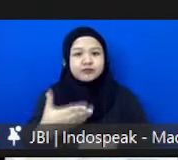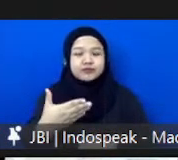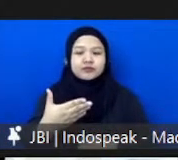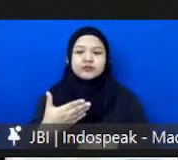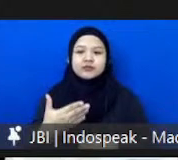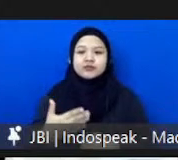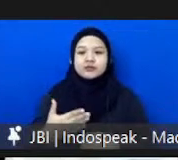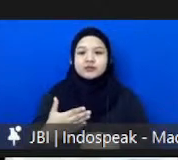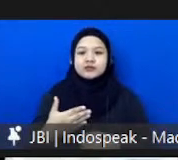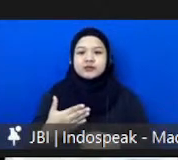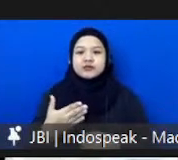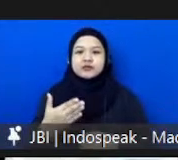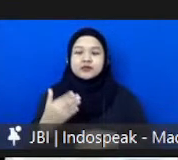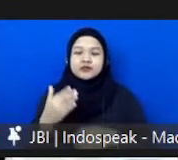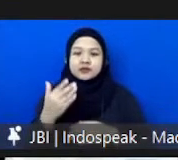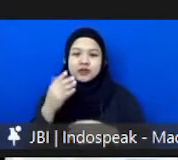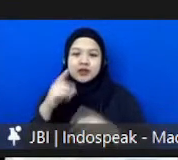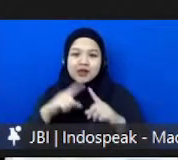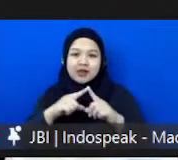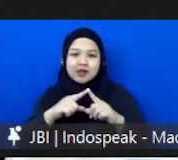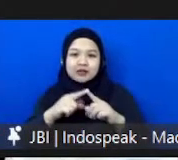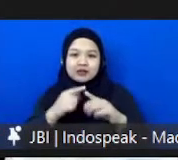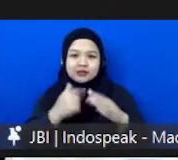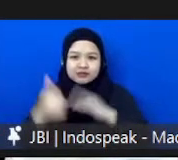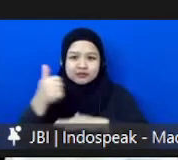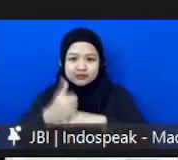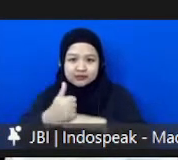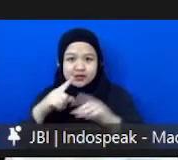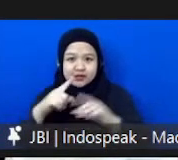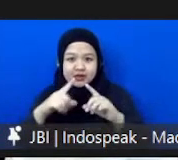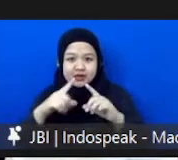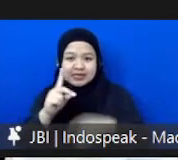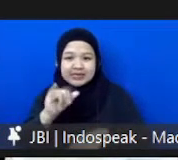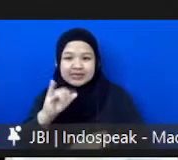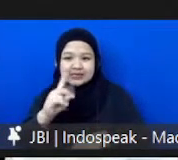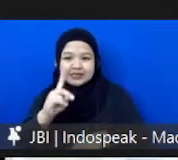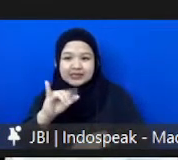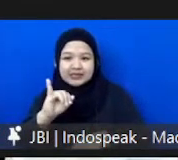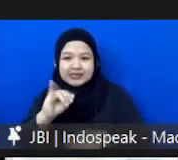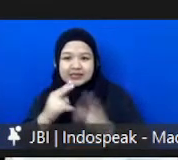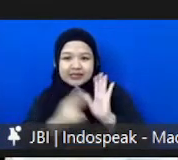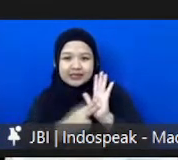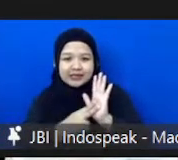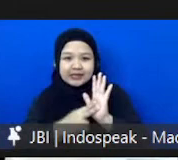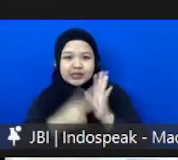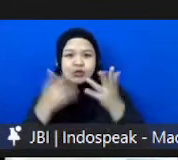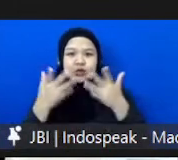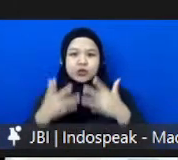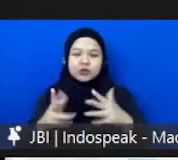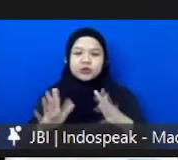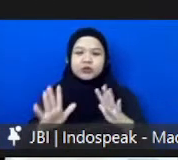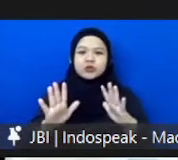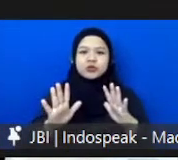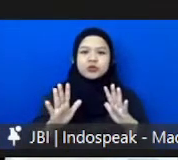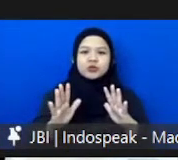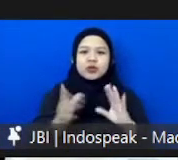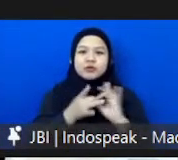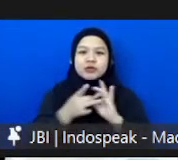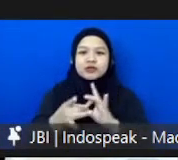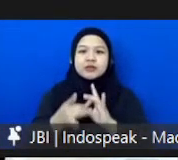co-convener, Ariana Utomo, Ririn, who's been such a wonderful co-convener to work with. Thank you,